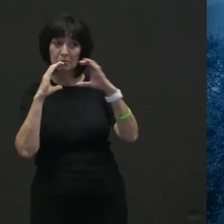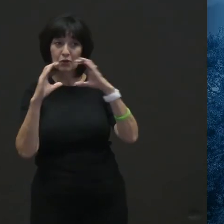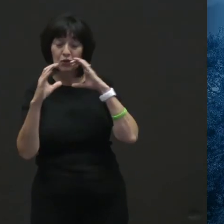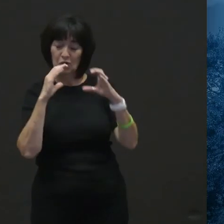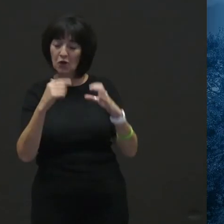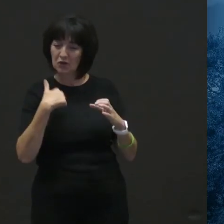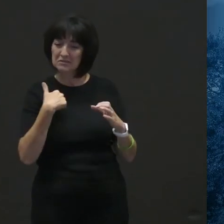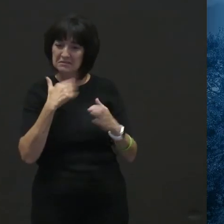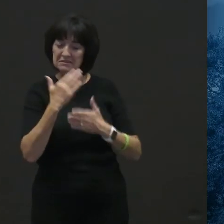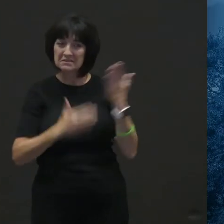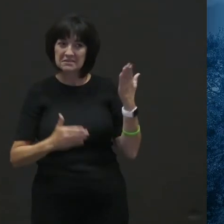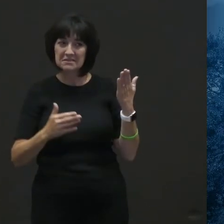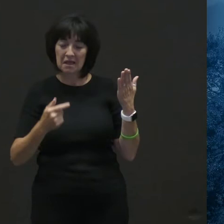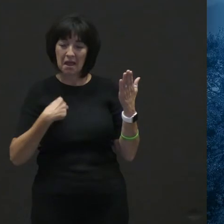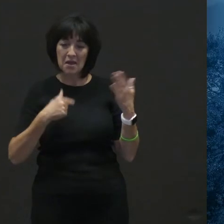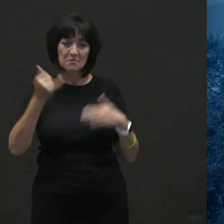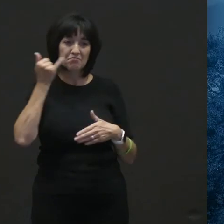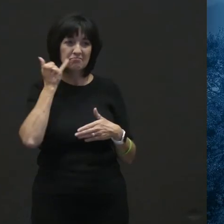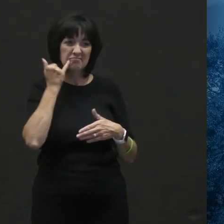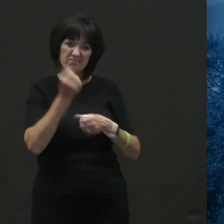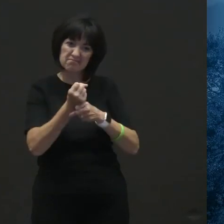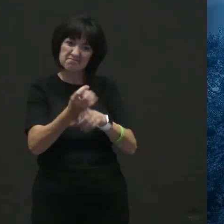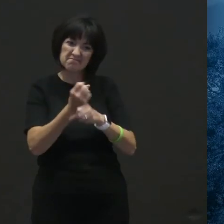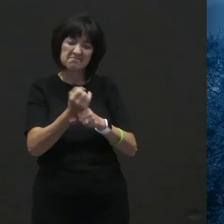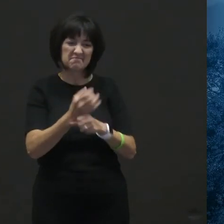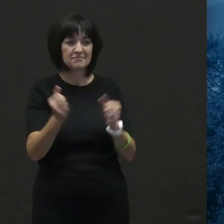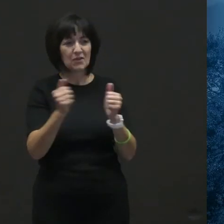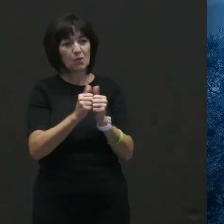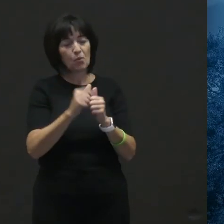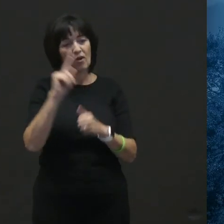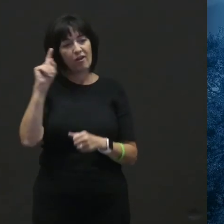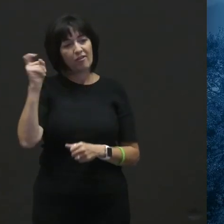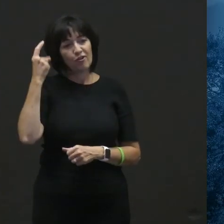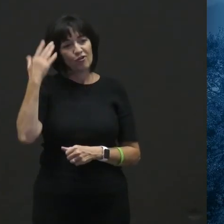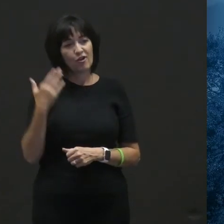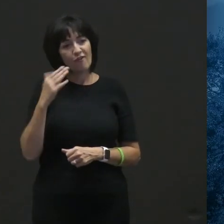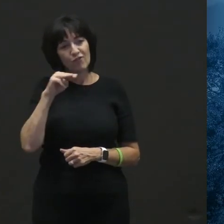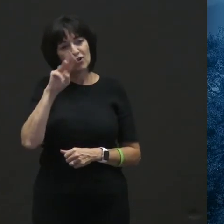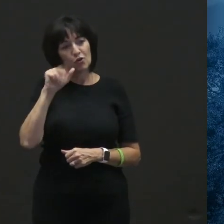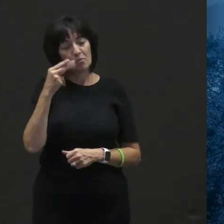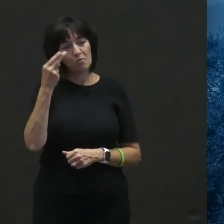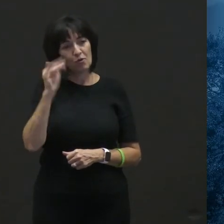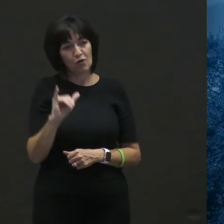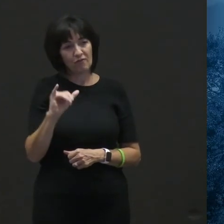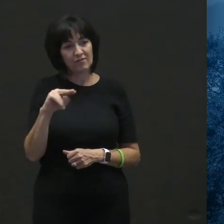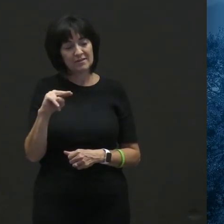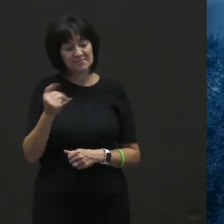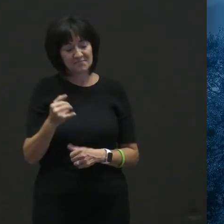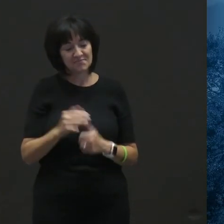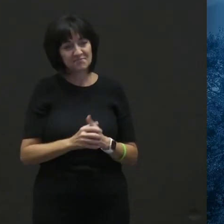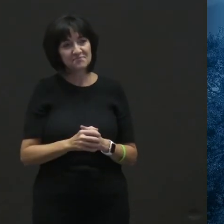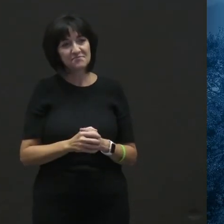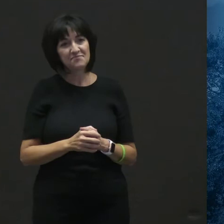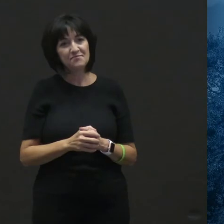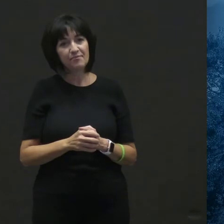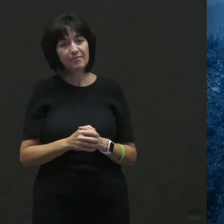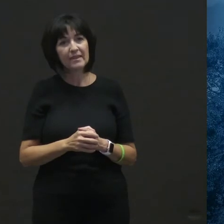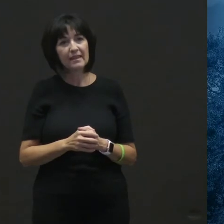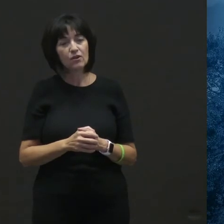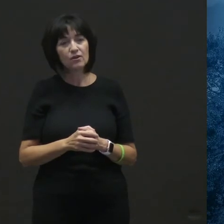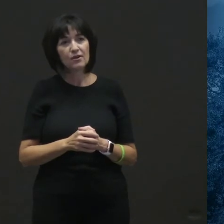reporting the data to be as complete as possible. And in doing so, they are not